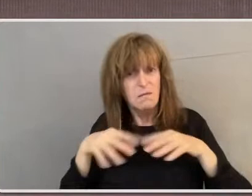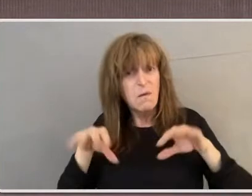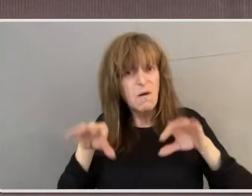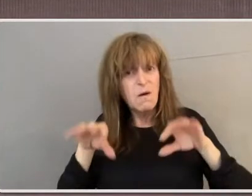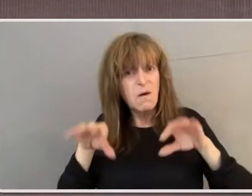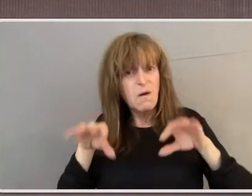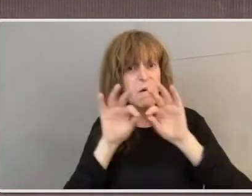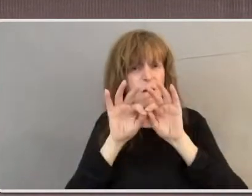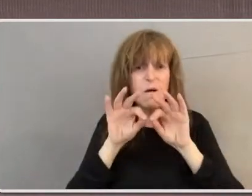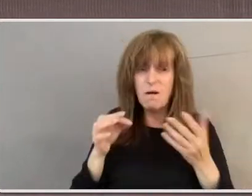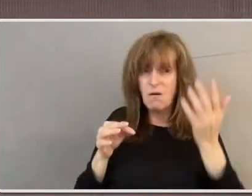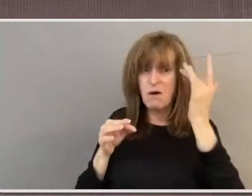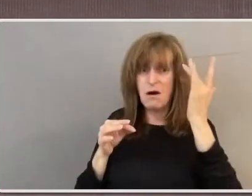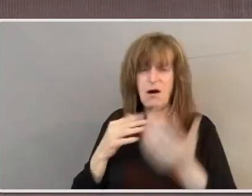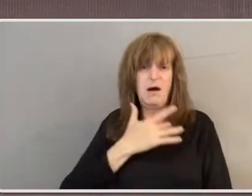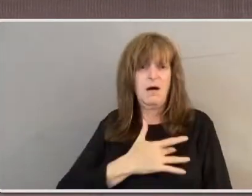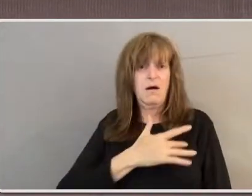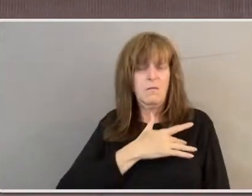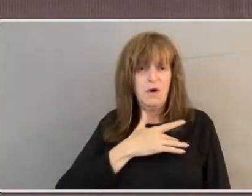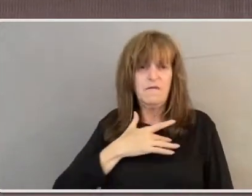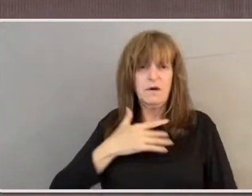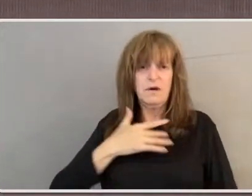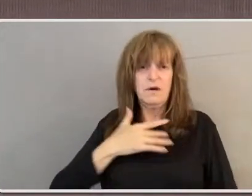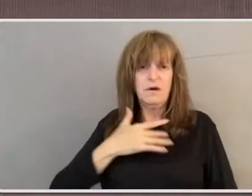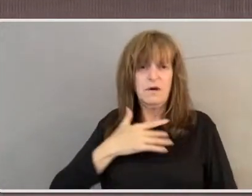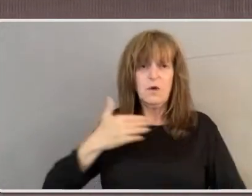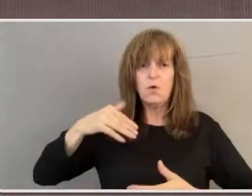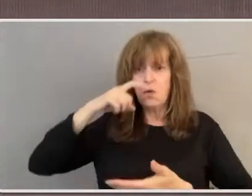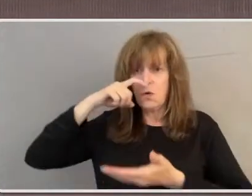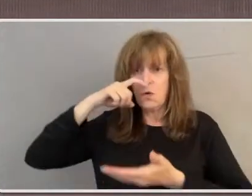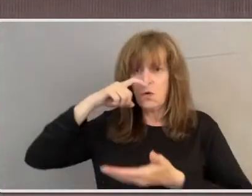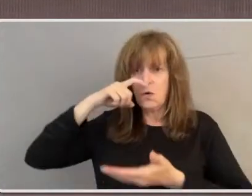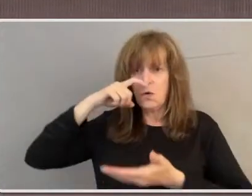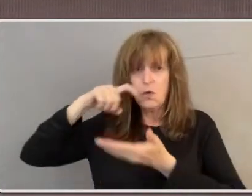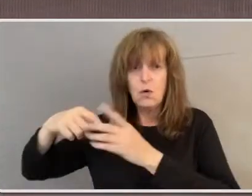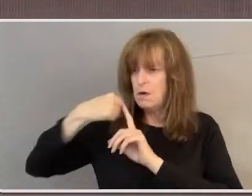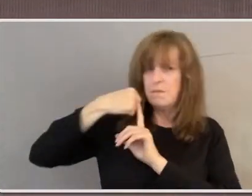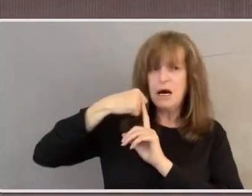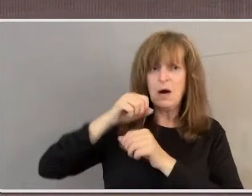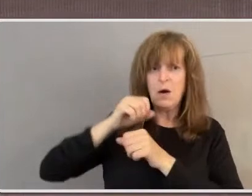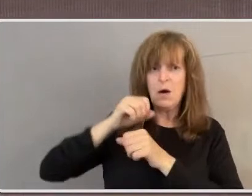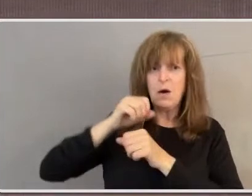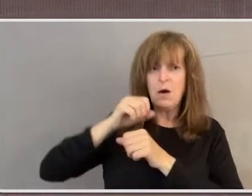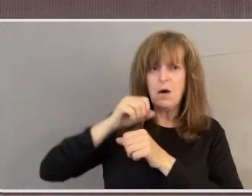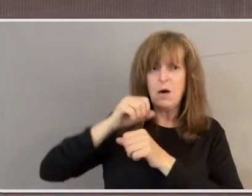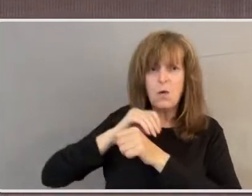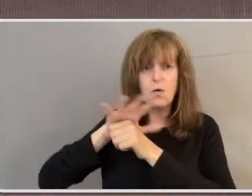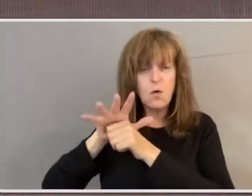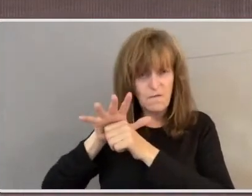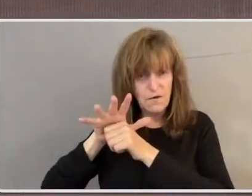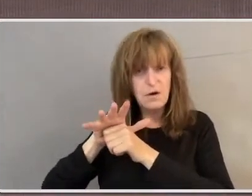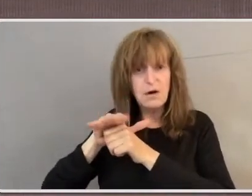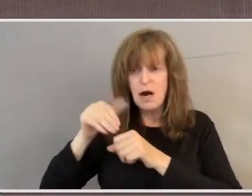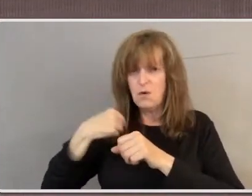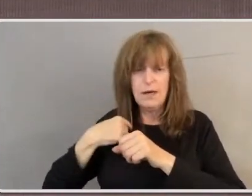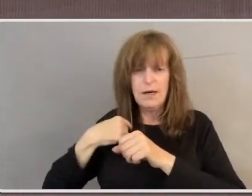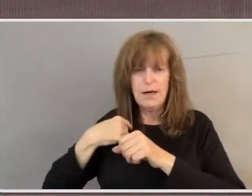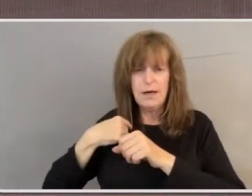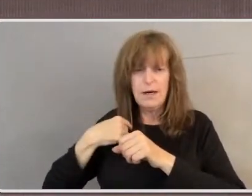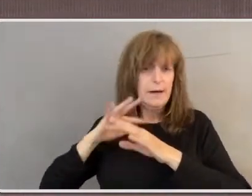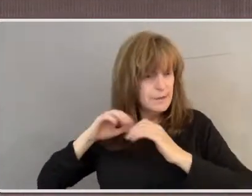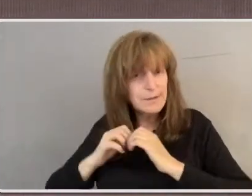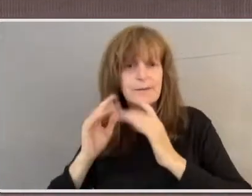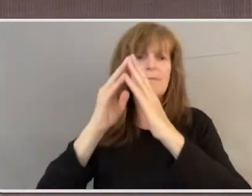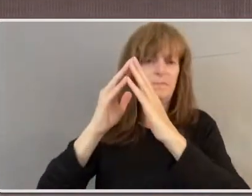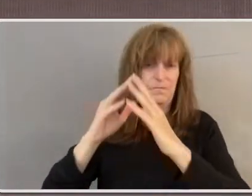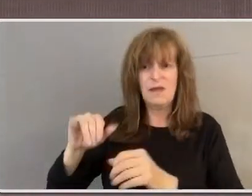COVID-19. The impacts of the pandemic have given us all a new perspective on the kind of society